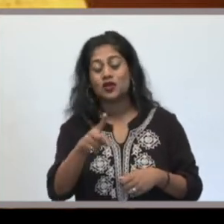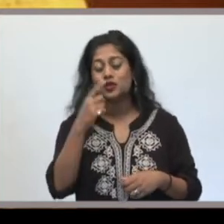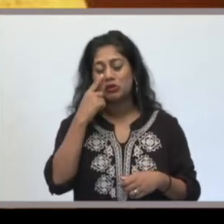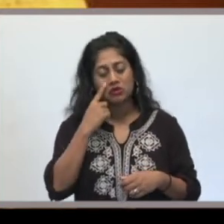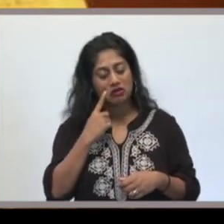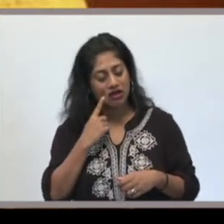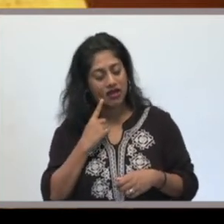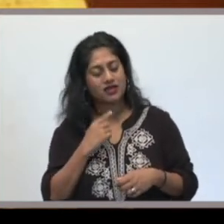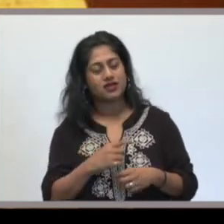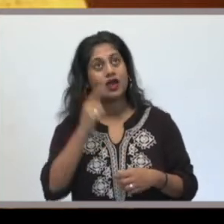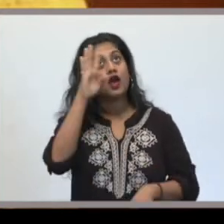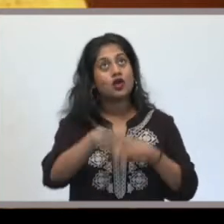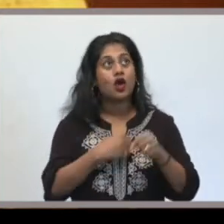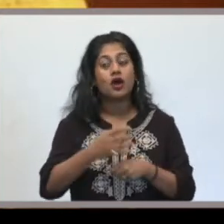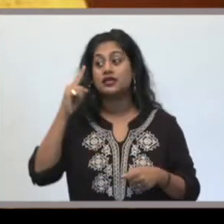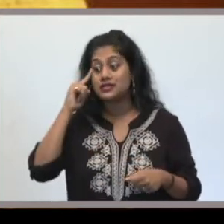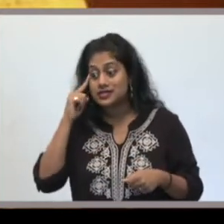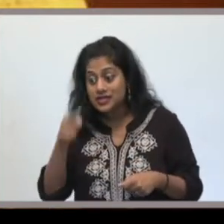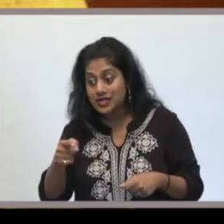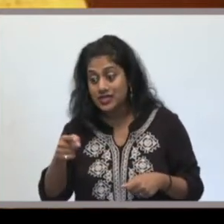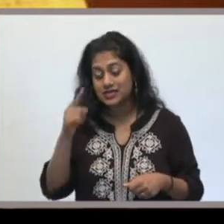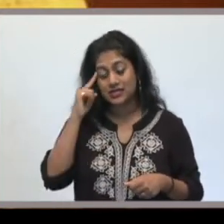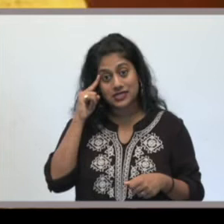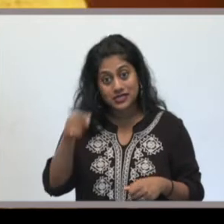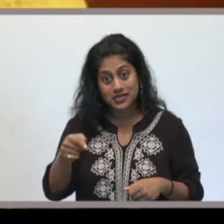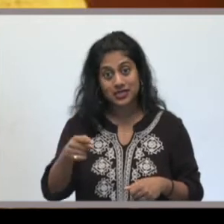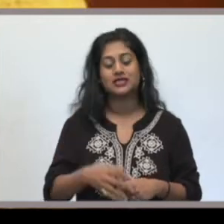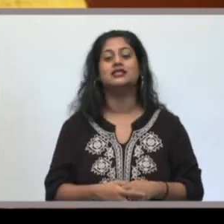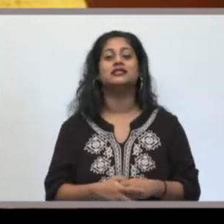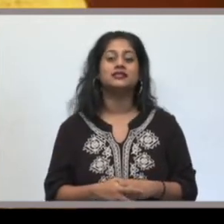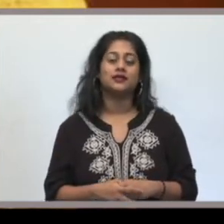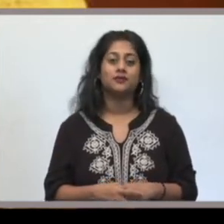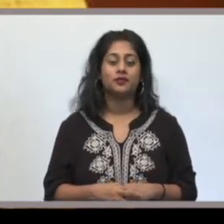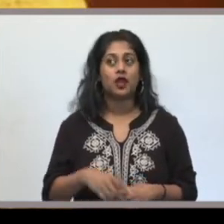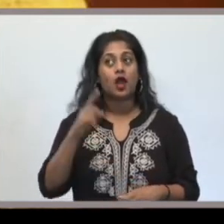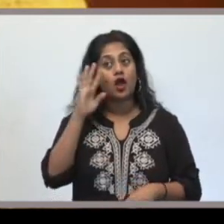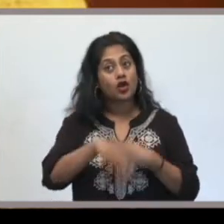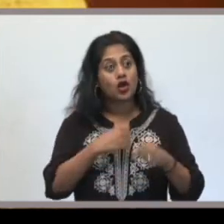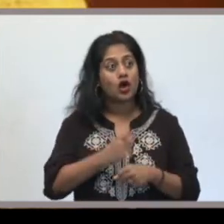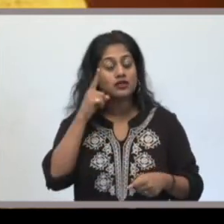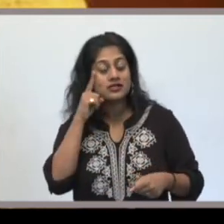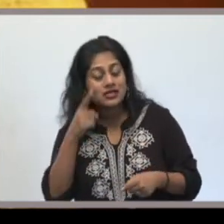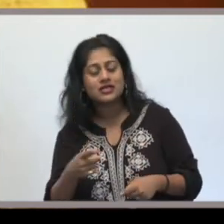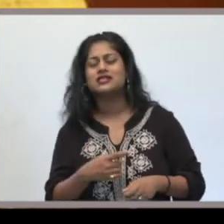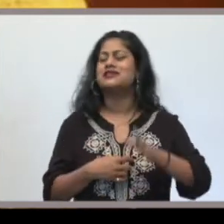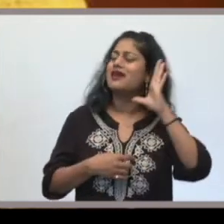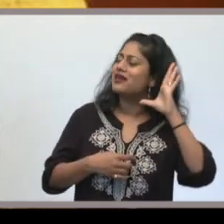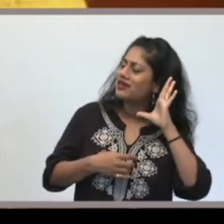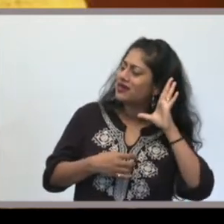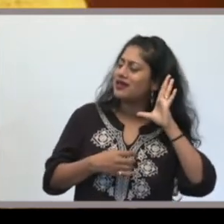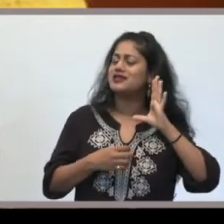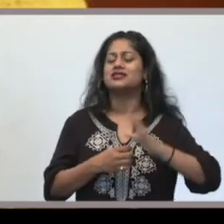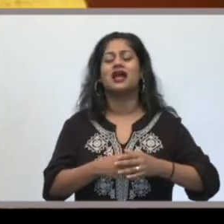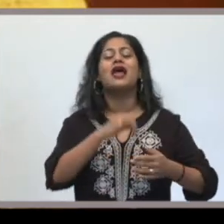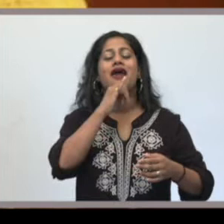numbered." Some of you say, "Oh, nobody knows what I'm going through." God knows, and God is aware of you. You see, we have